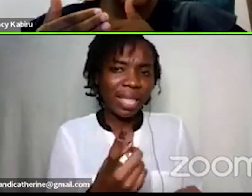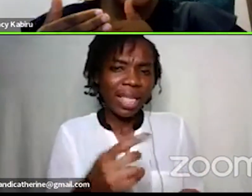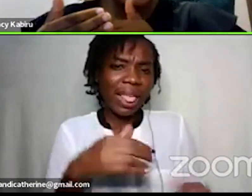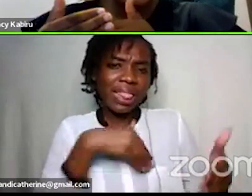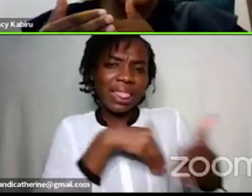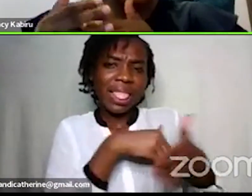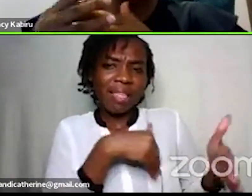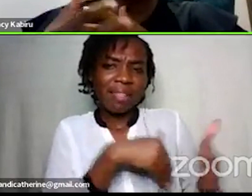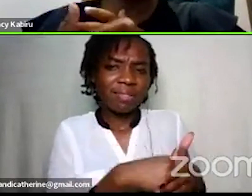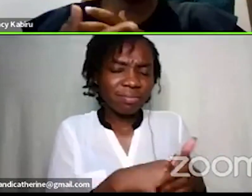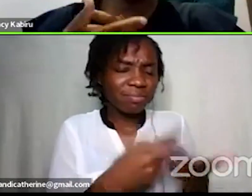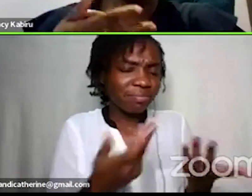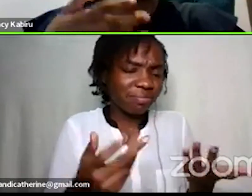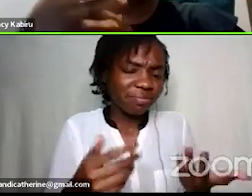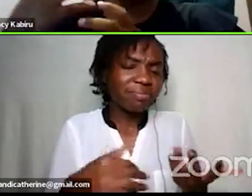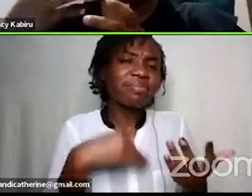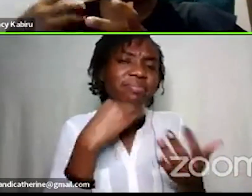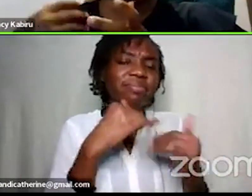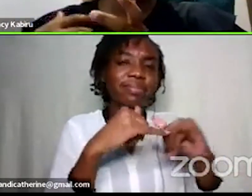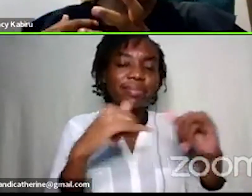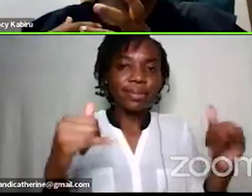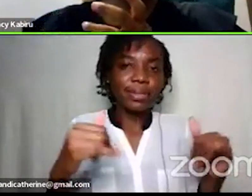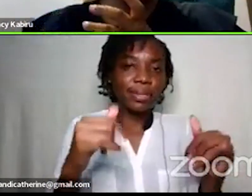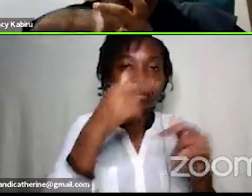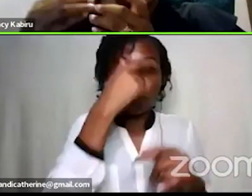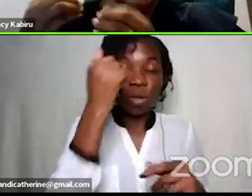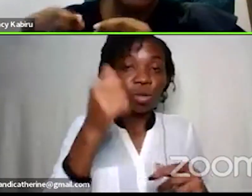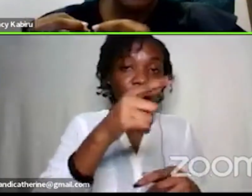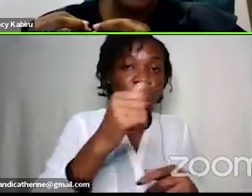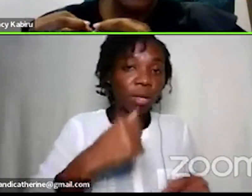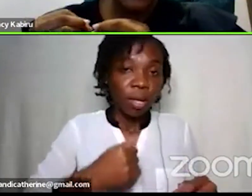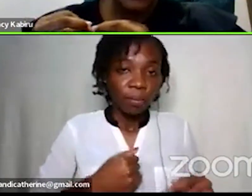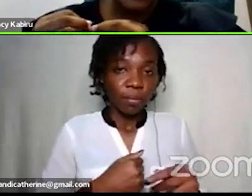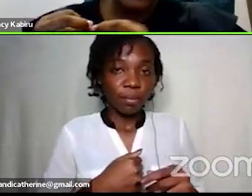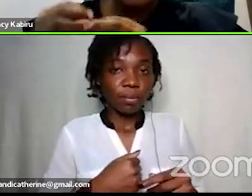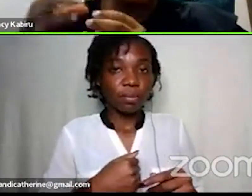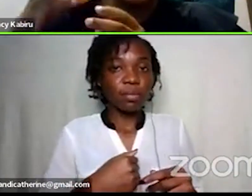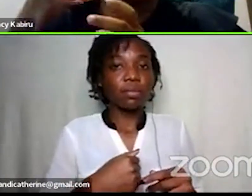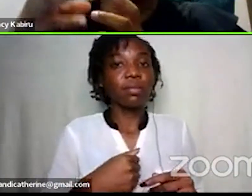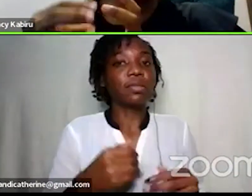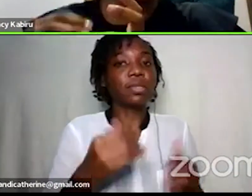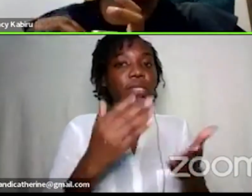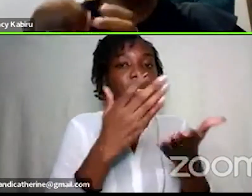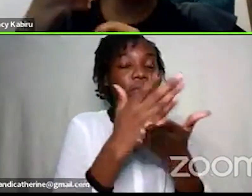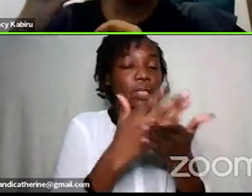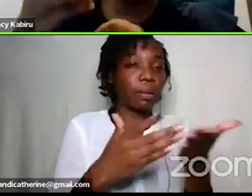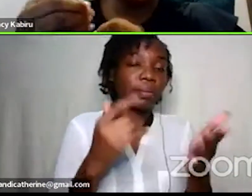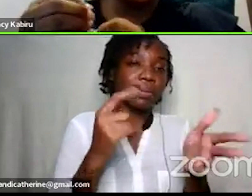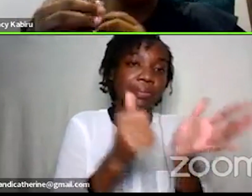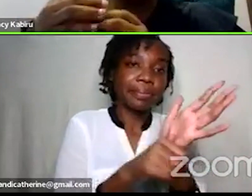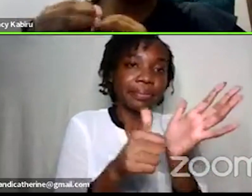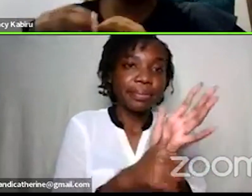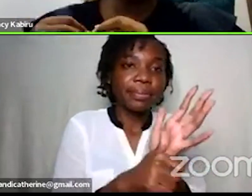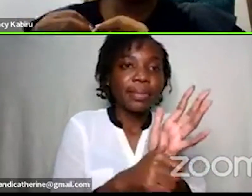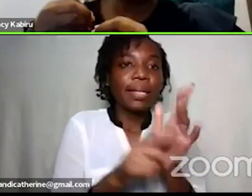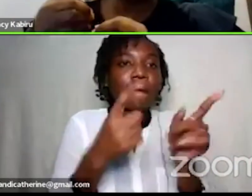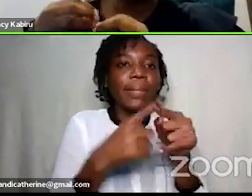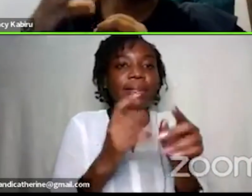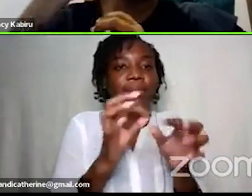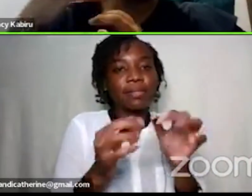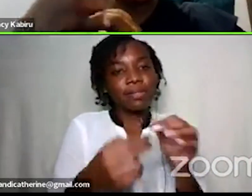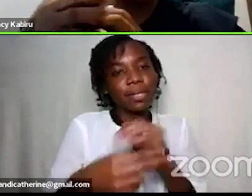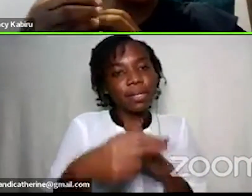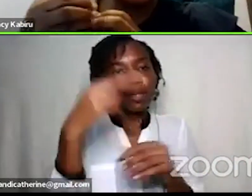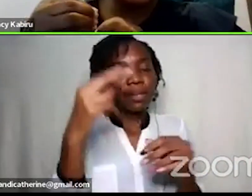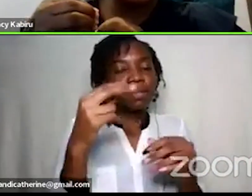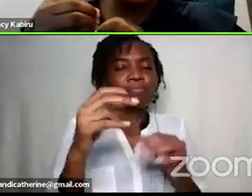deadline, okay, it's because you're going through probably a dip, okay? But when you're highly functioning, we probably can